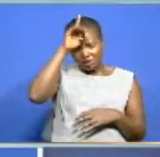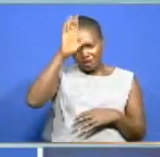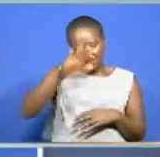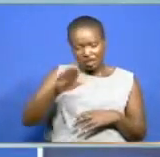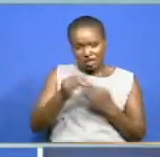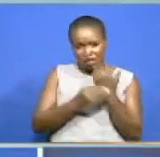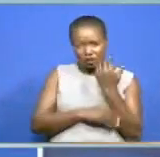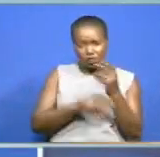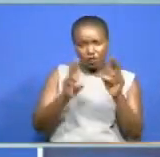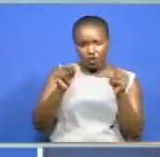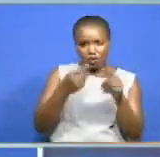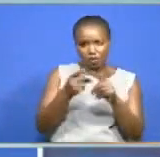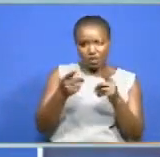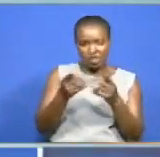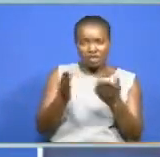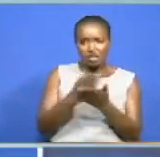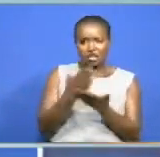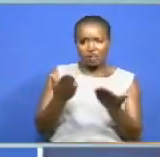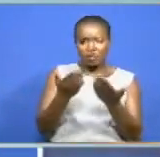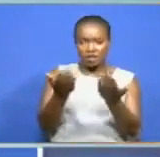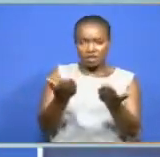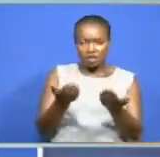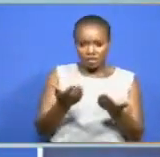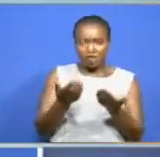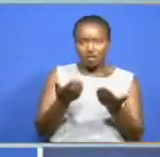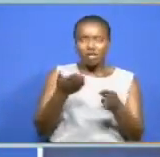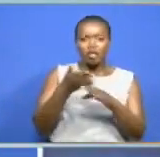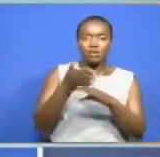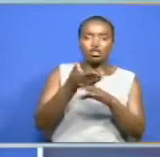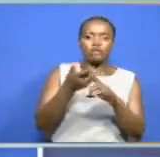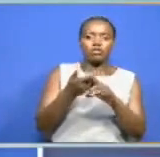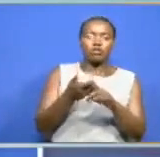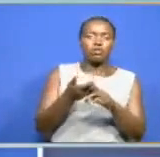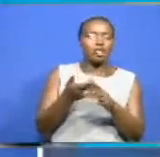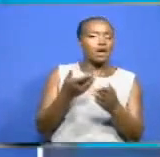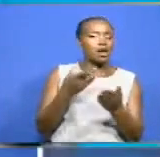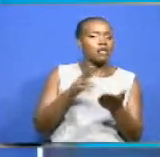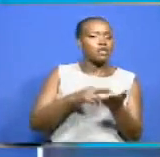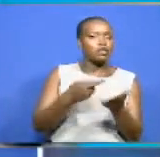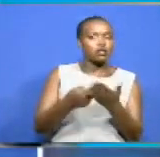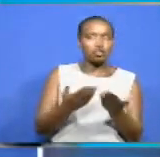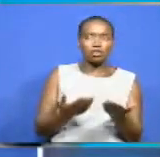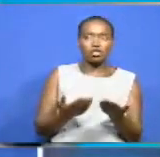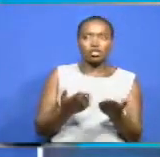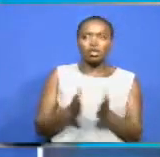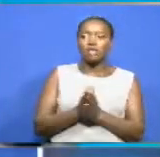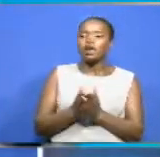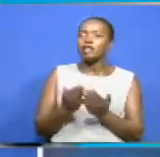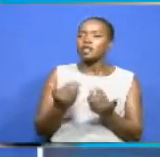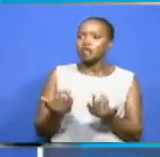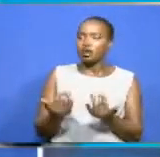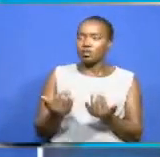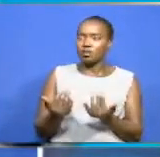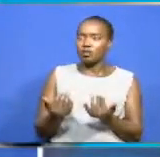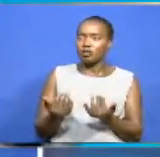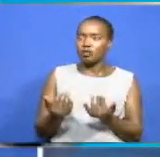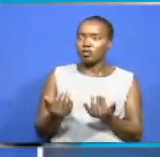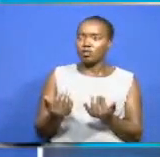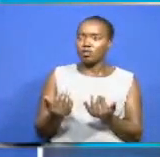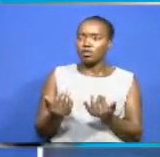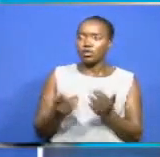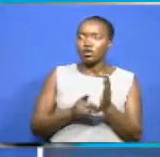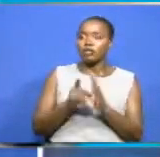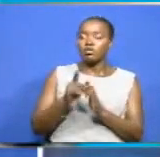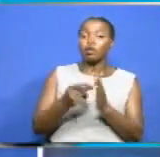people, but they need a vehicle that does not cheat them out of their hard-earned resources. We have to now bring in